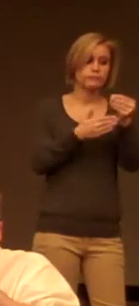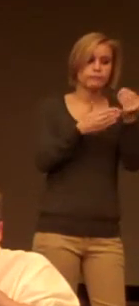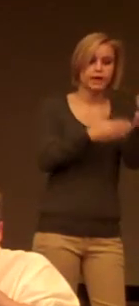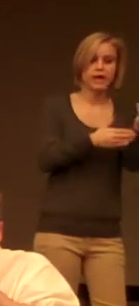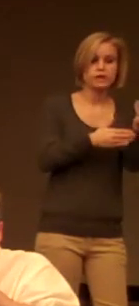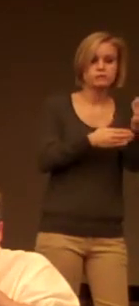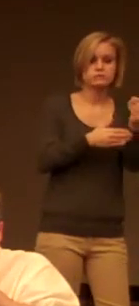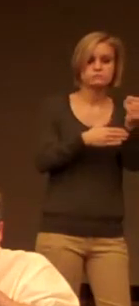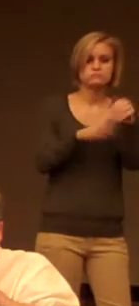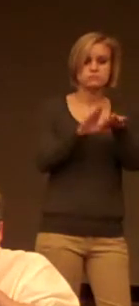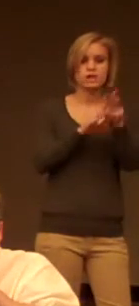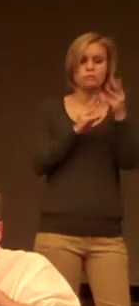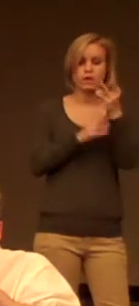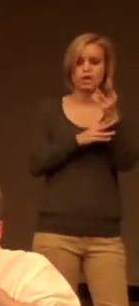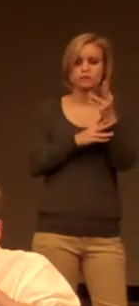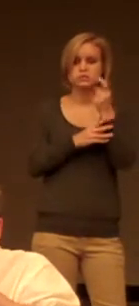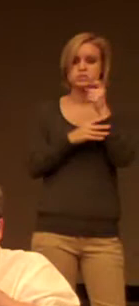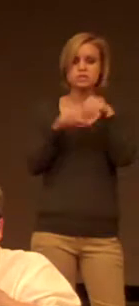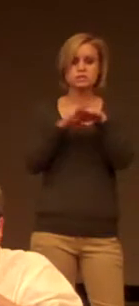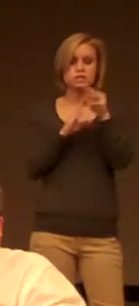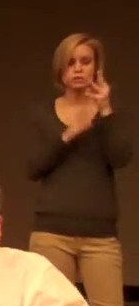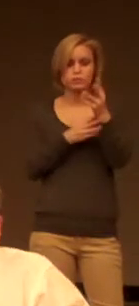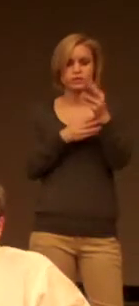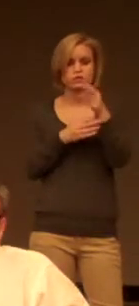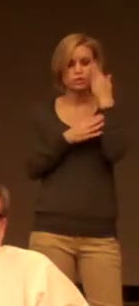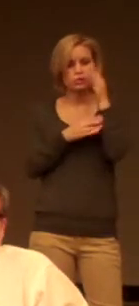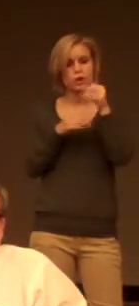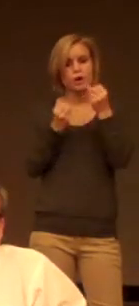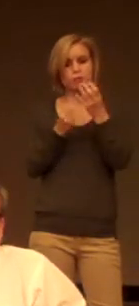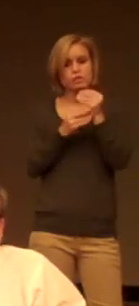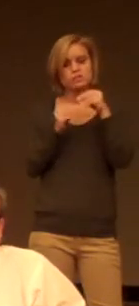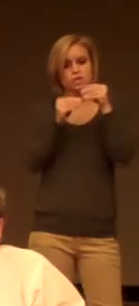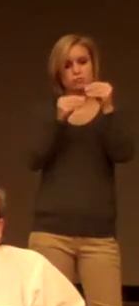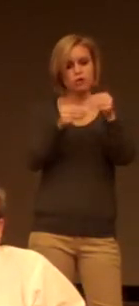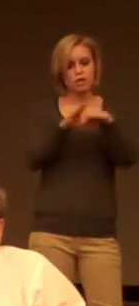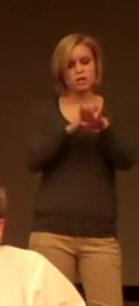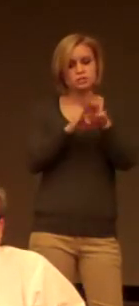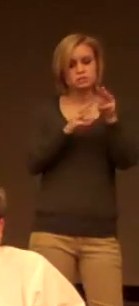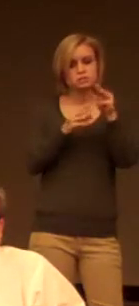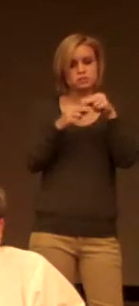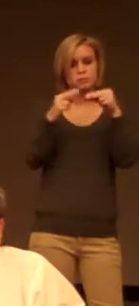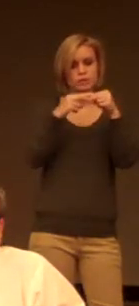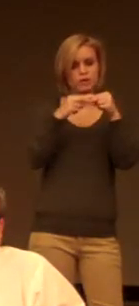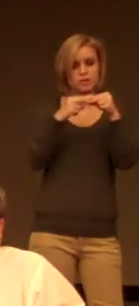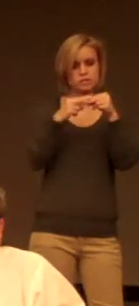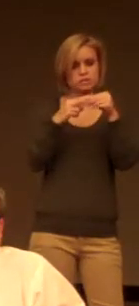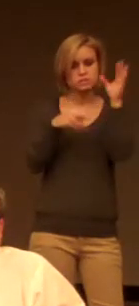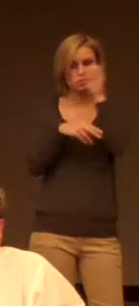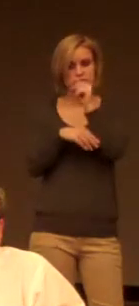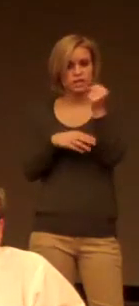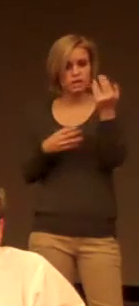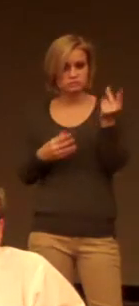Wheeling. Do you know how much they put into this building? Did I guess?